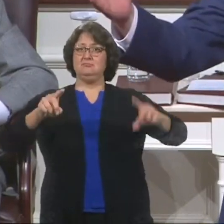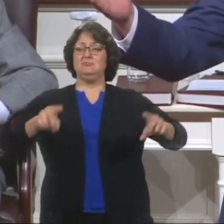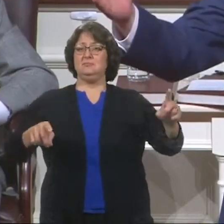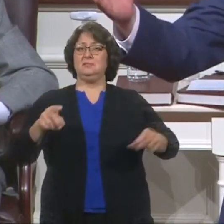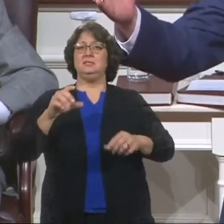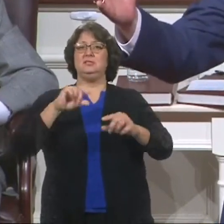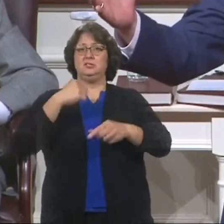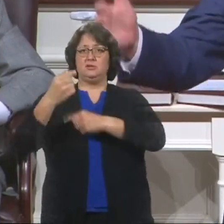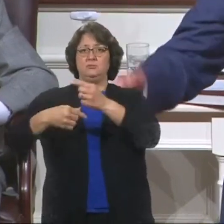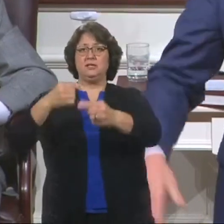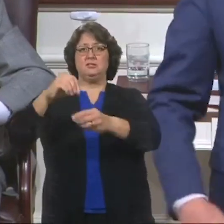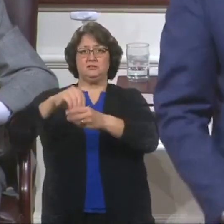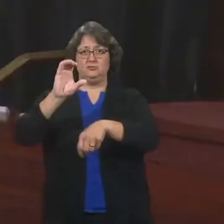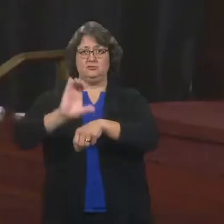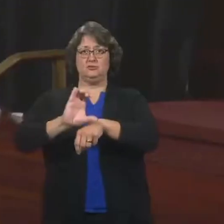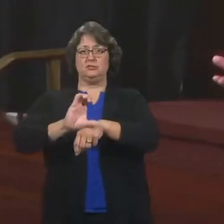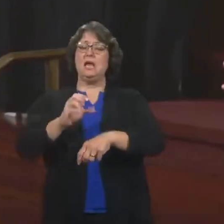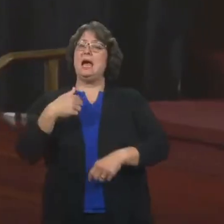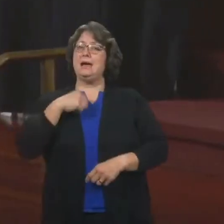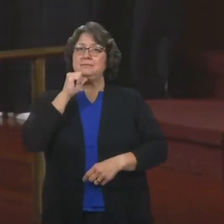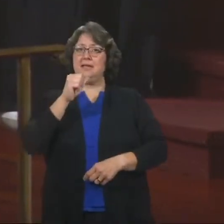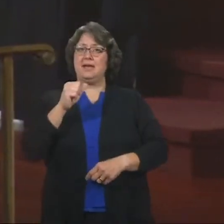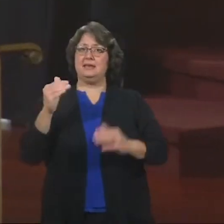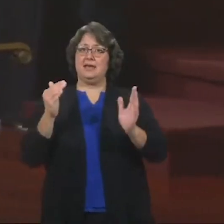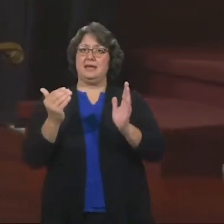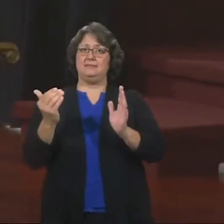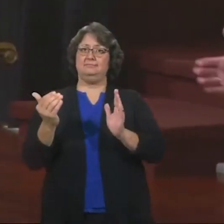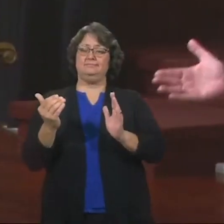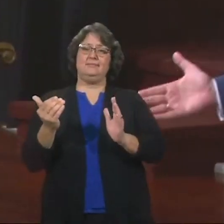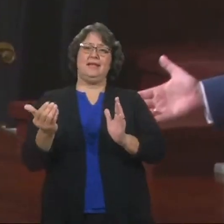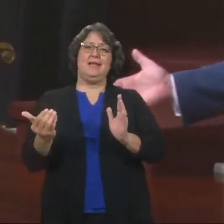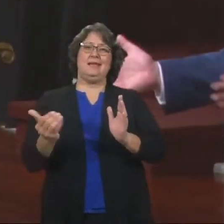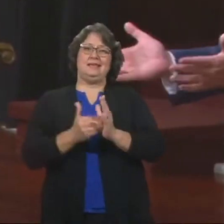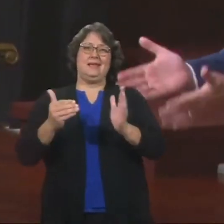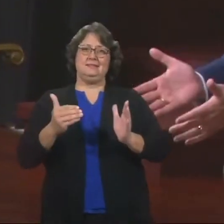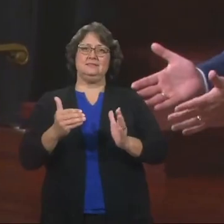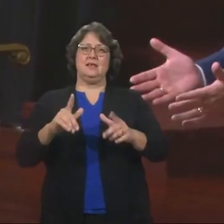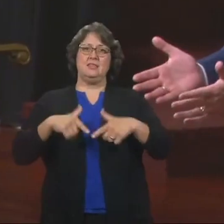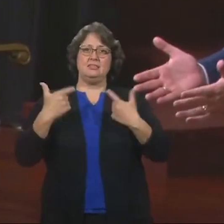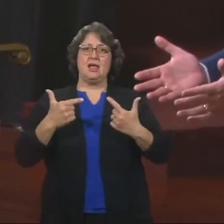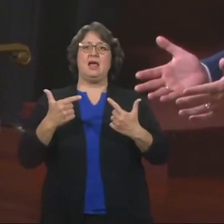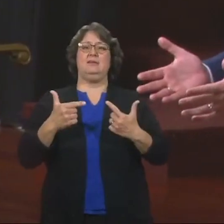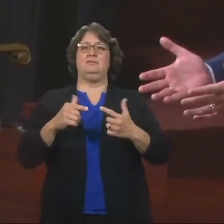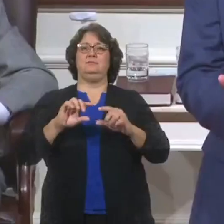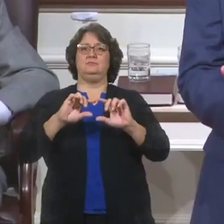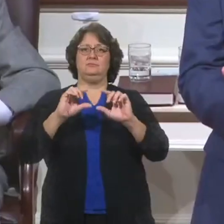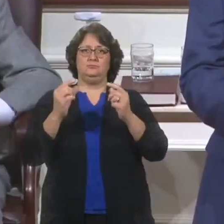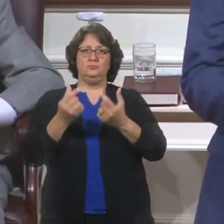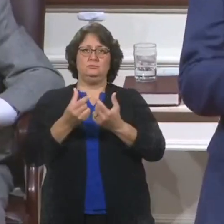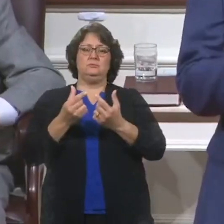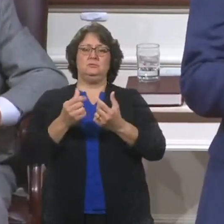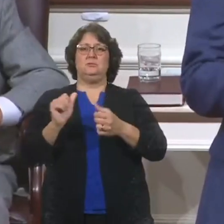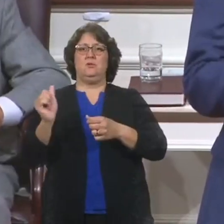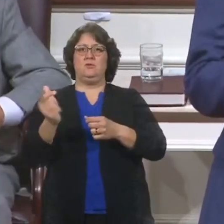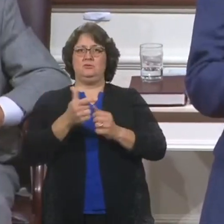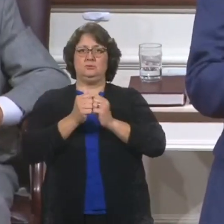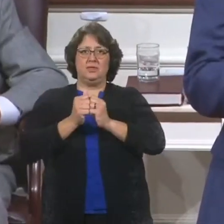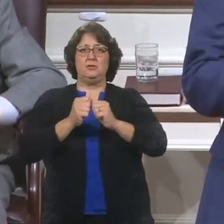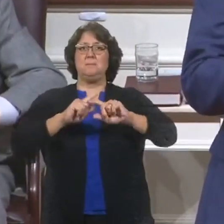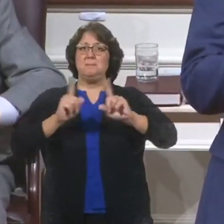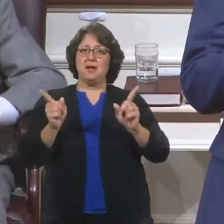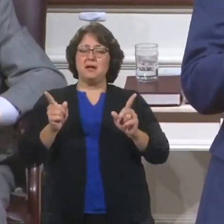church. I'm not against life stages and having all the young couples be together. The truth of the matter is,